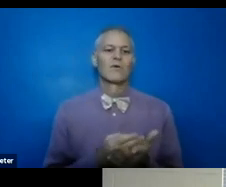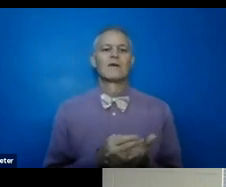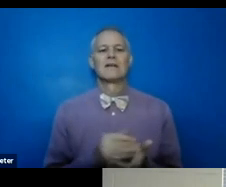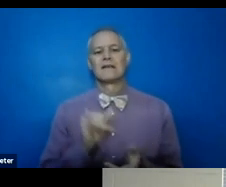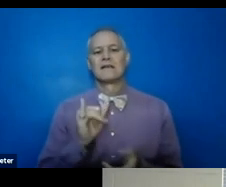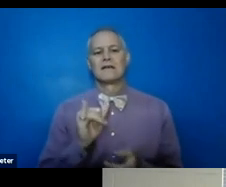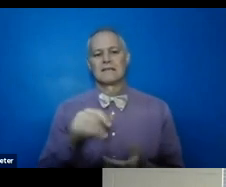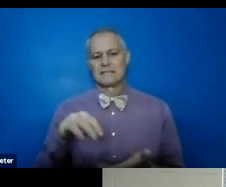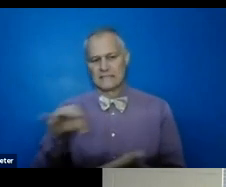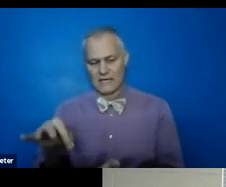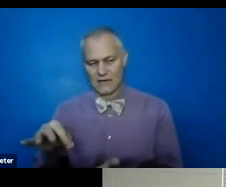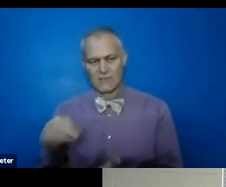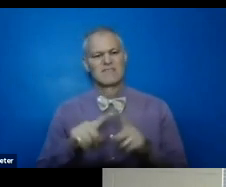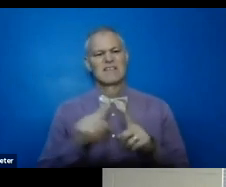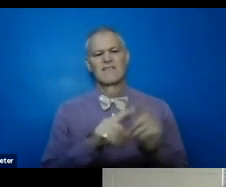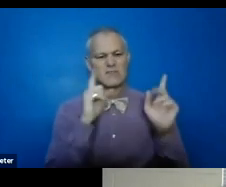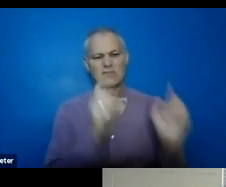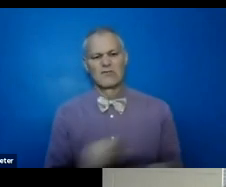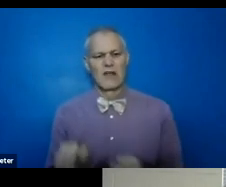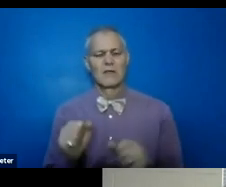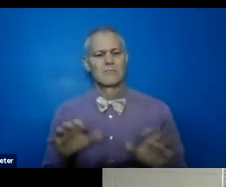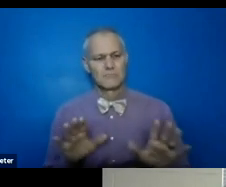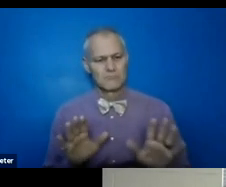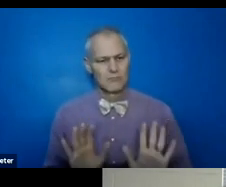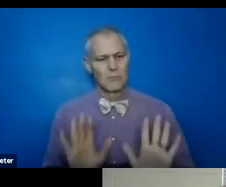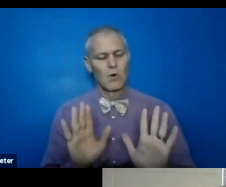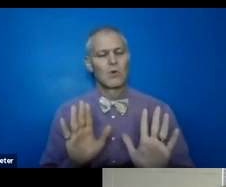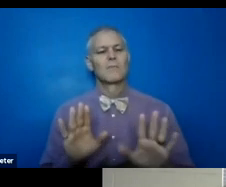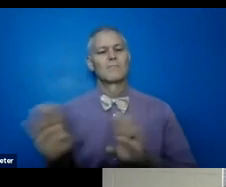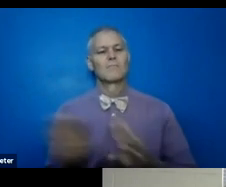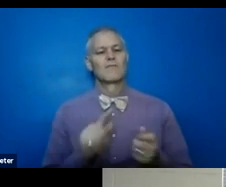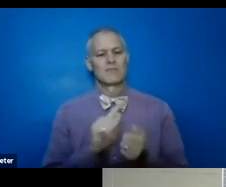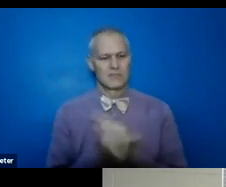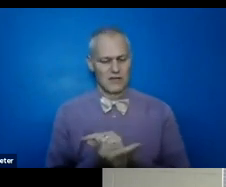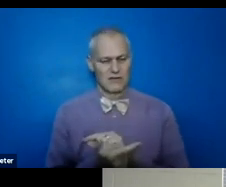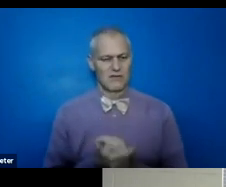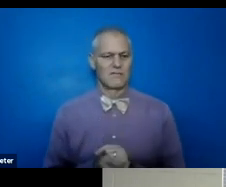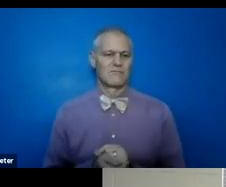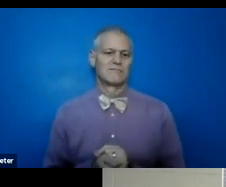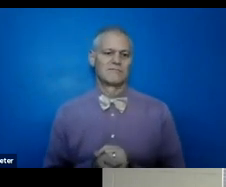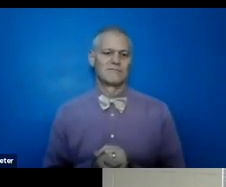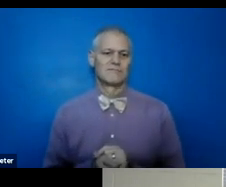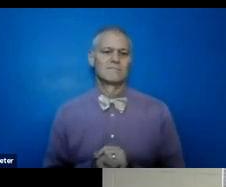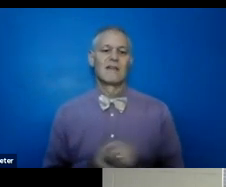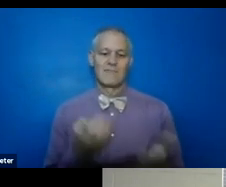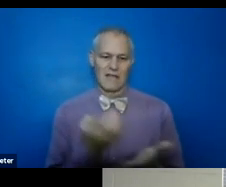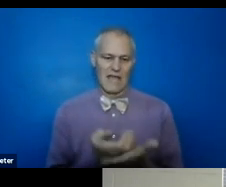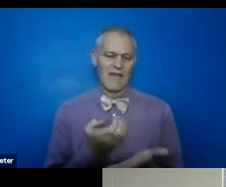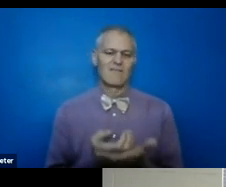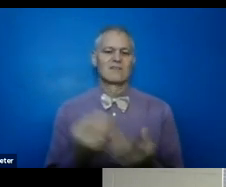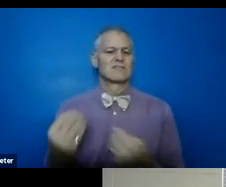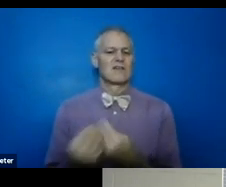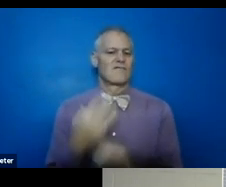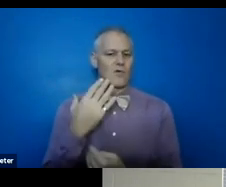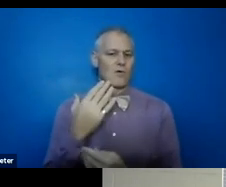have been strategies that have been shown to promote behavior change. So we have like I said, an evidence-informed model.